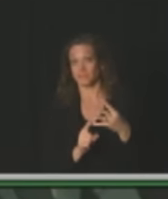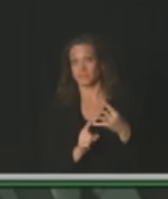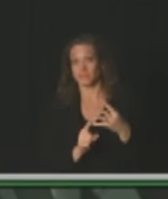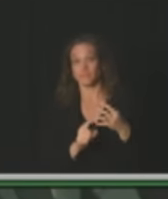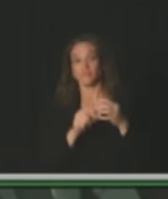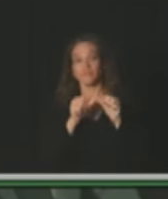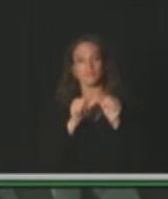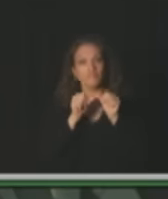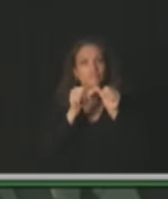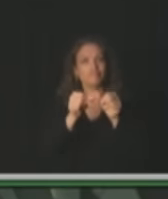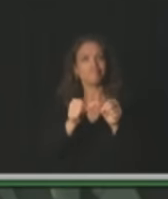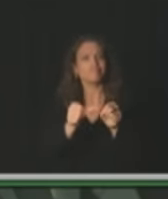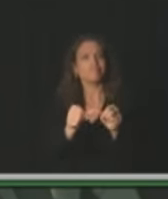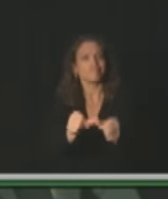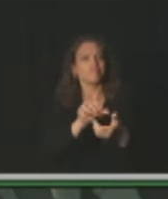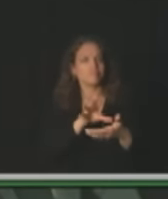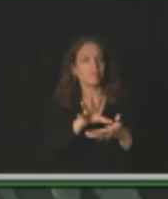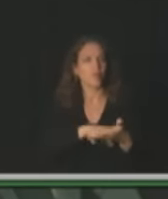continue to learn.